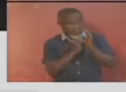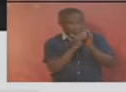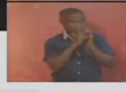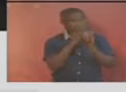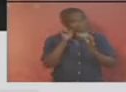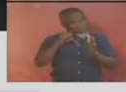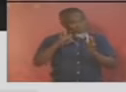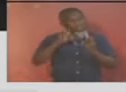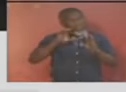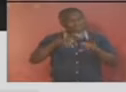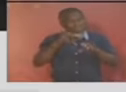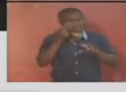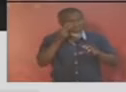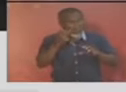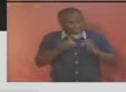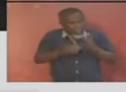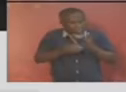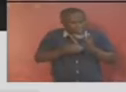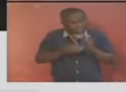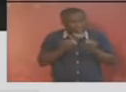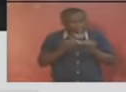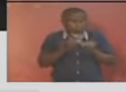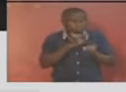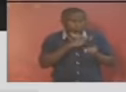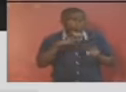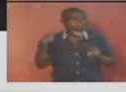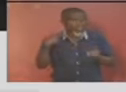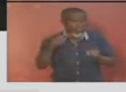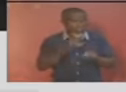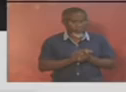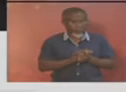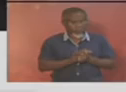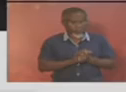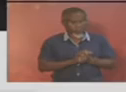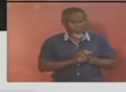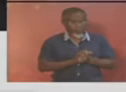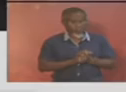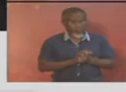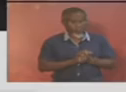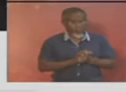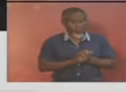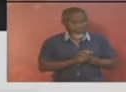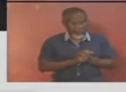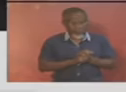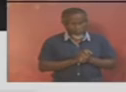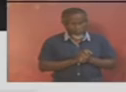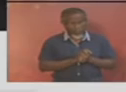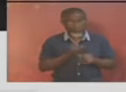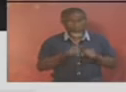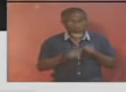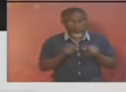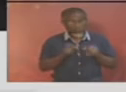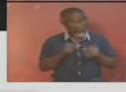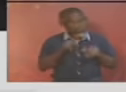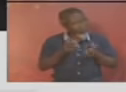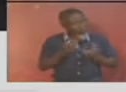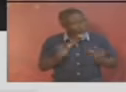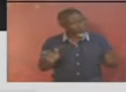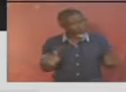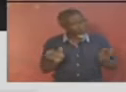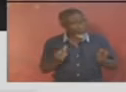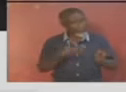of things have been seen more frequently among those who have passed on. So we do just want to continue to encourage all